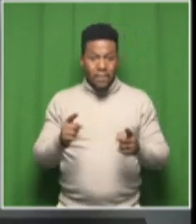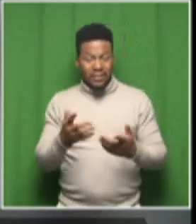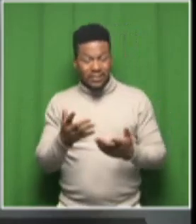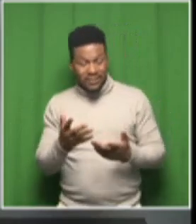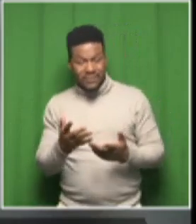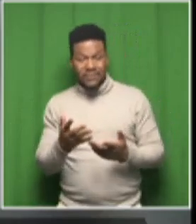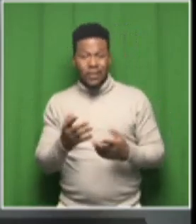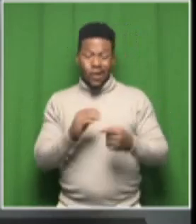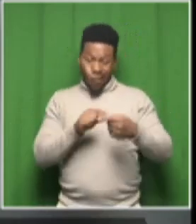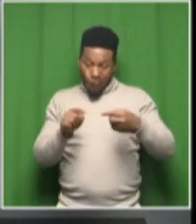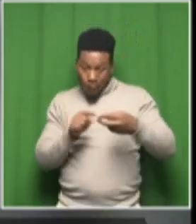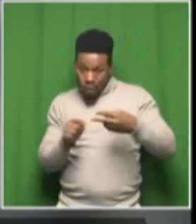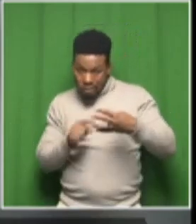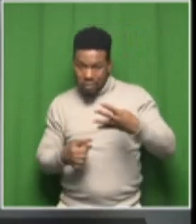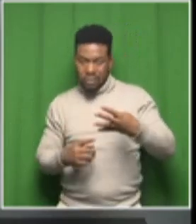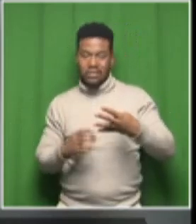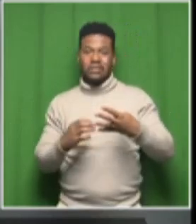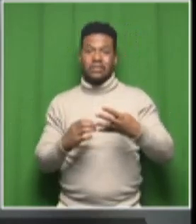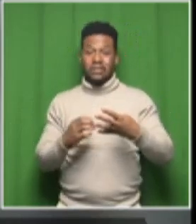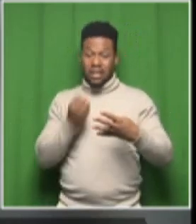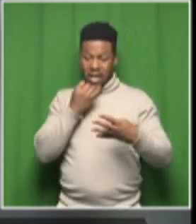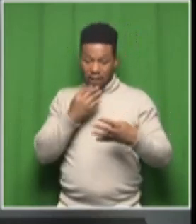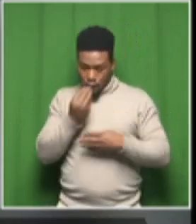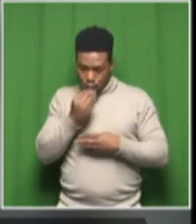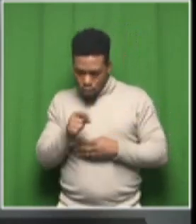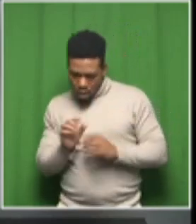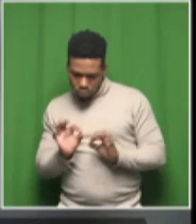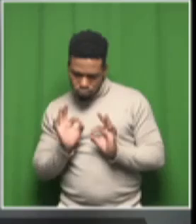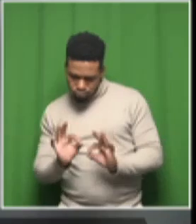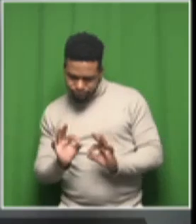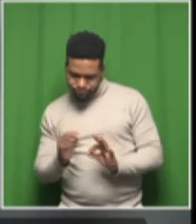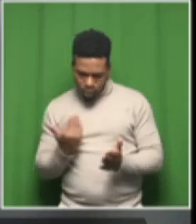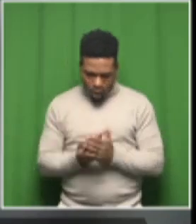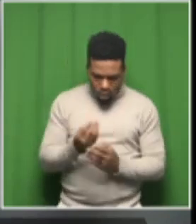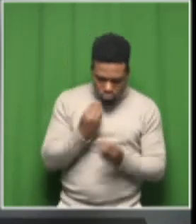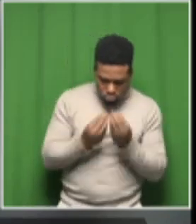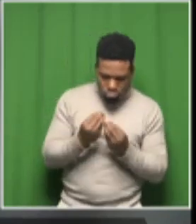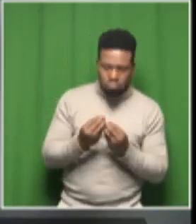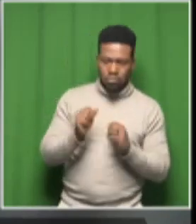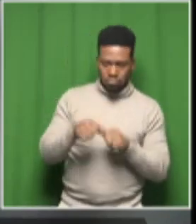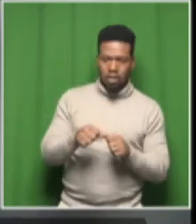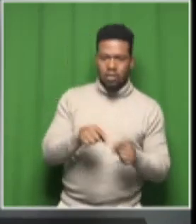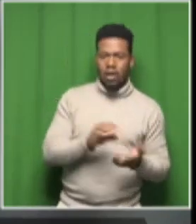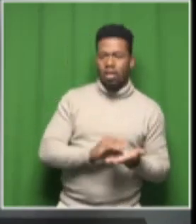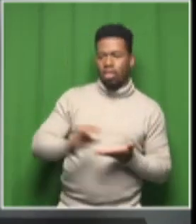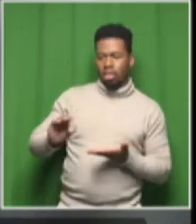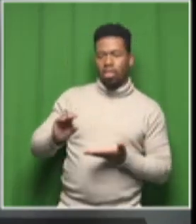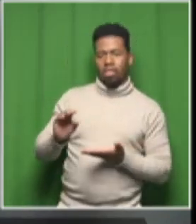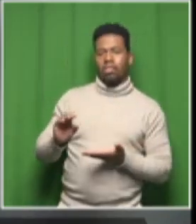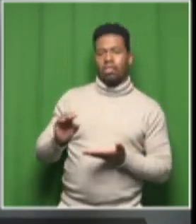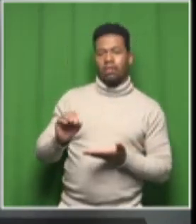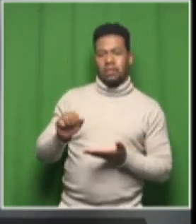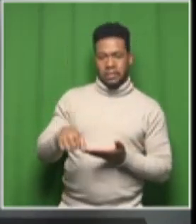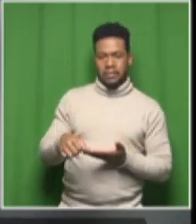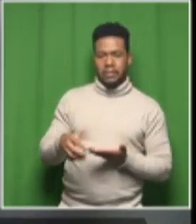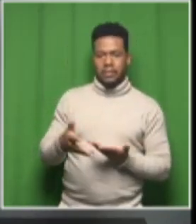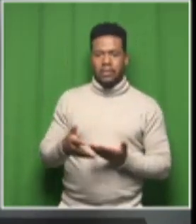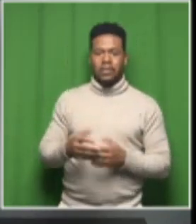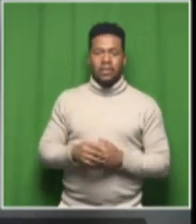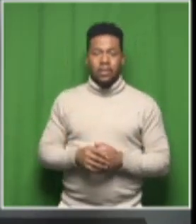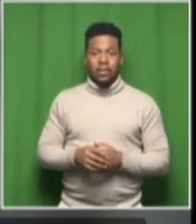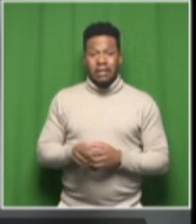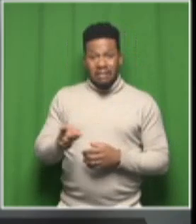that food if it's good for human consumption at the time they donate it, we could reduce this impact of food loss and waste and the effects of climate on